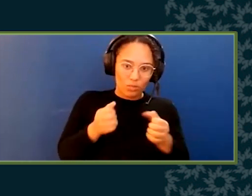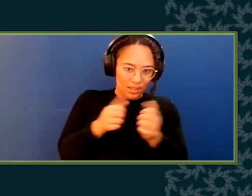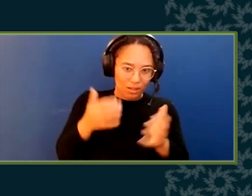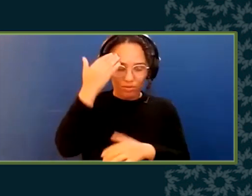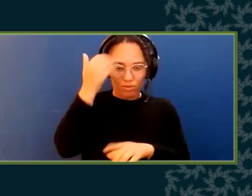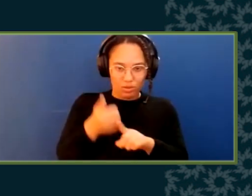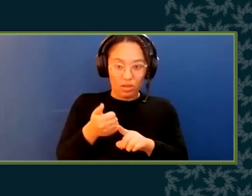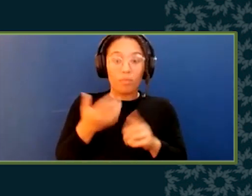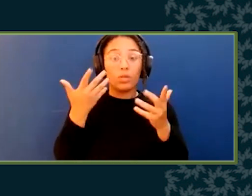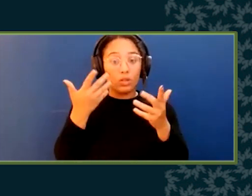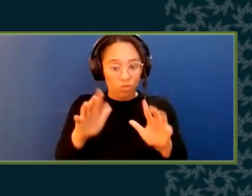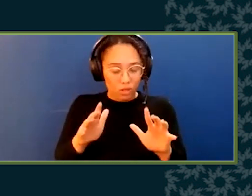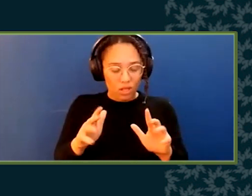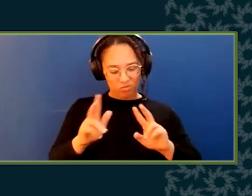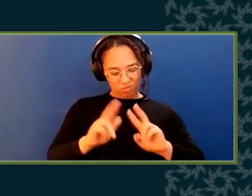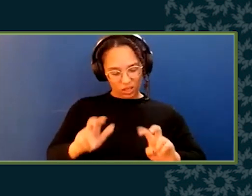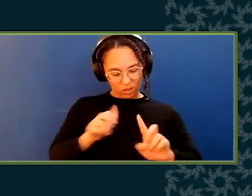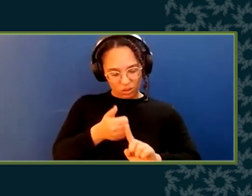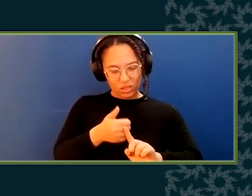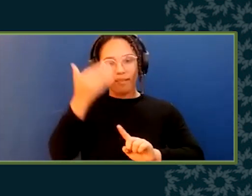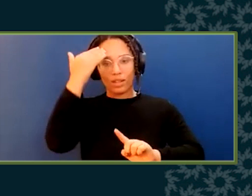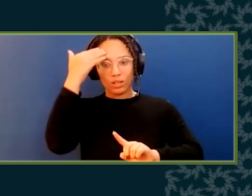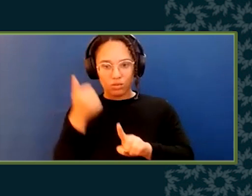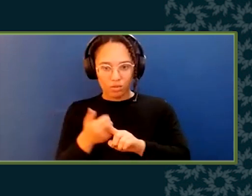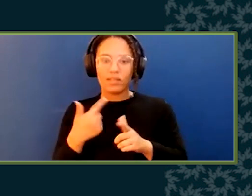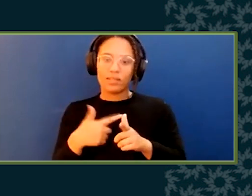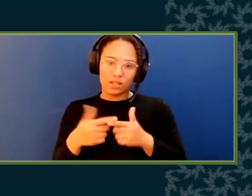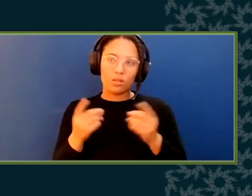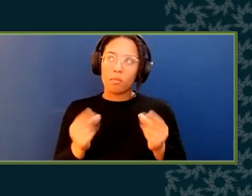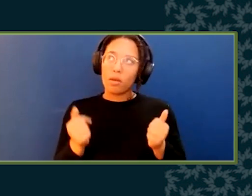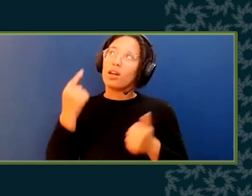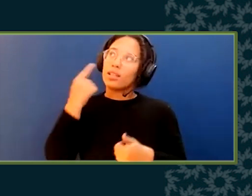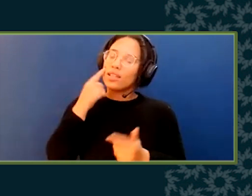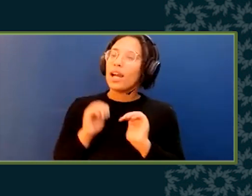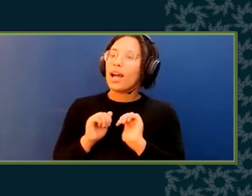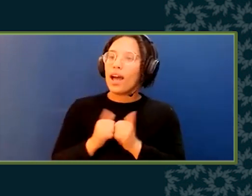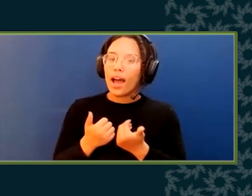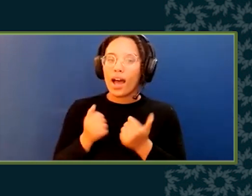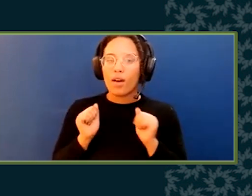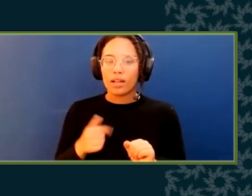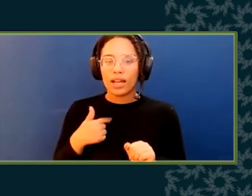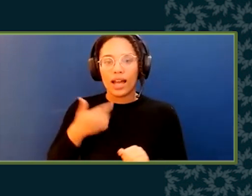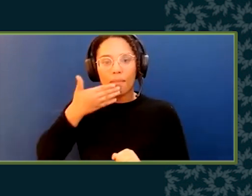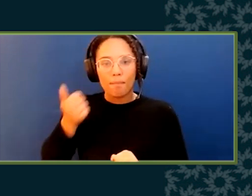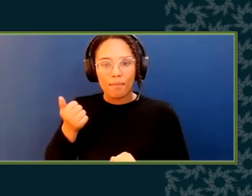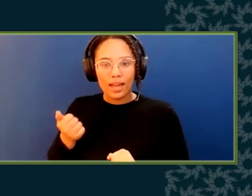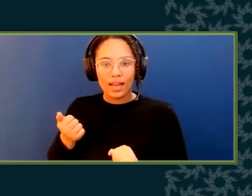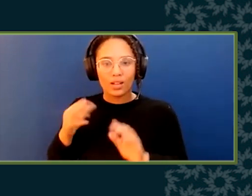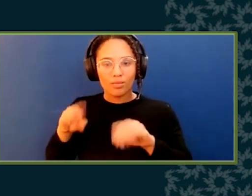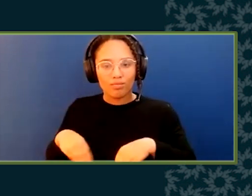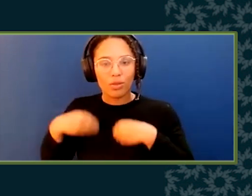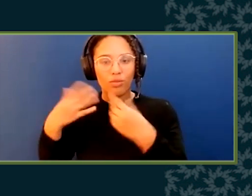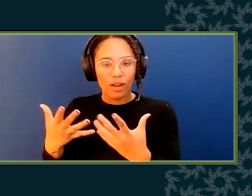automatically come is, how can I better put out into the community? Like, how can I better support and add